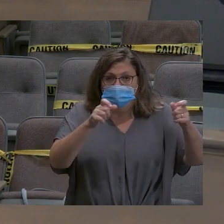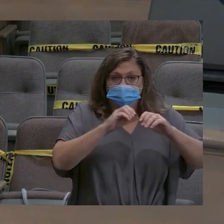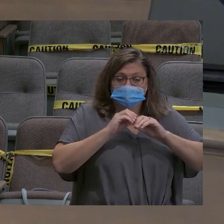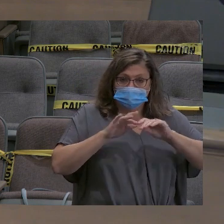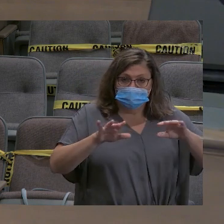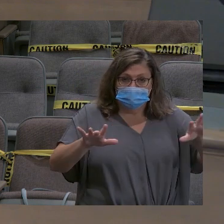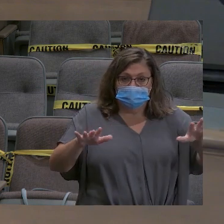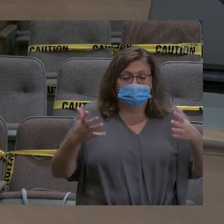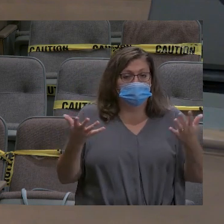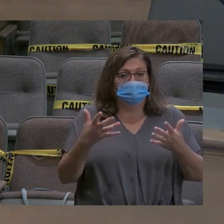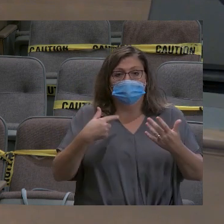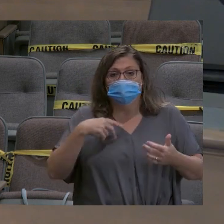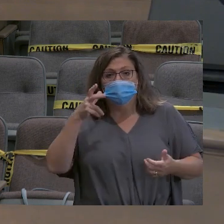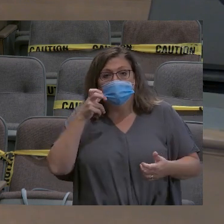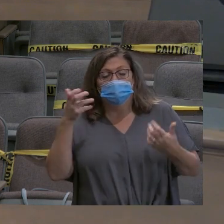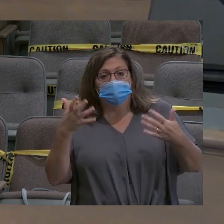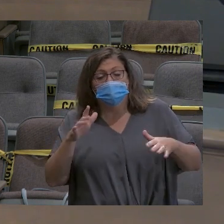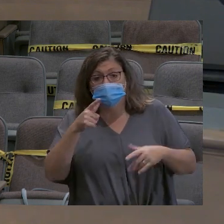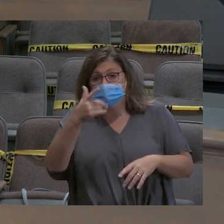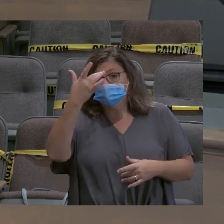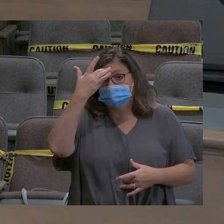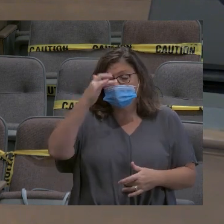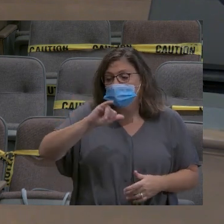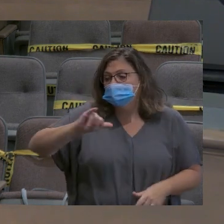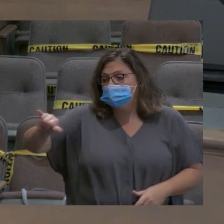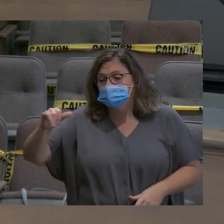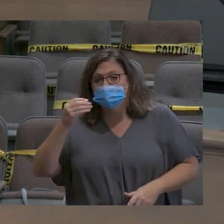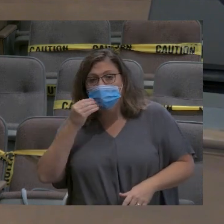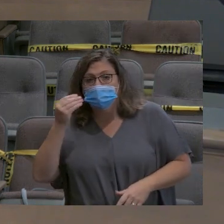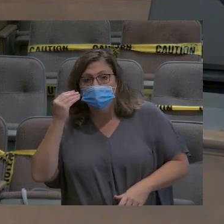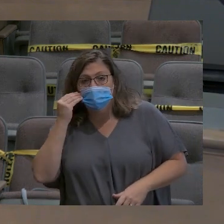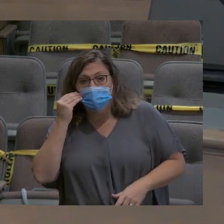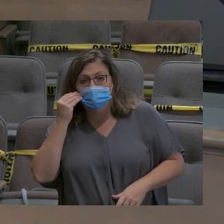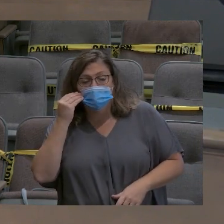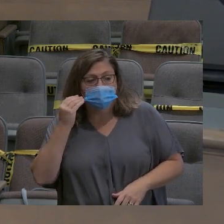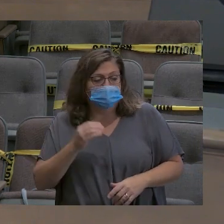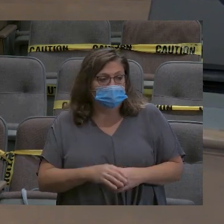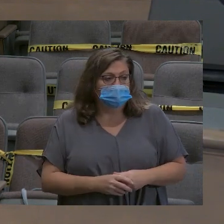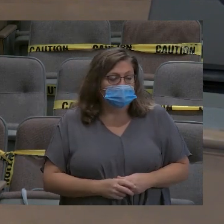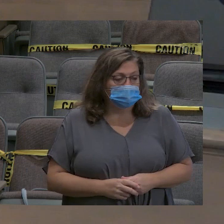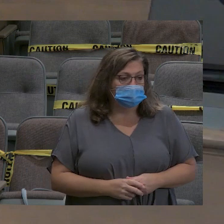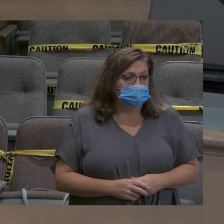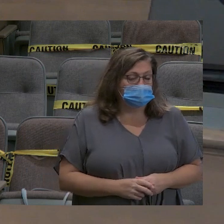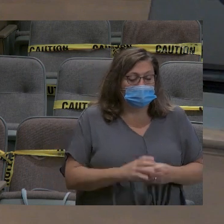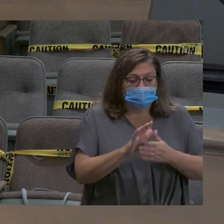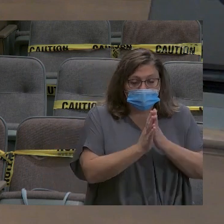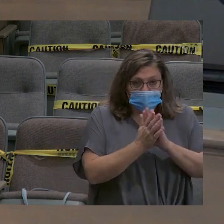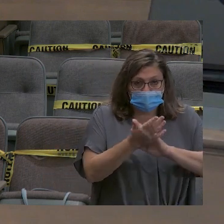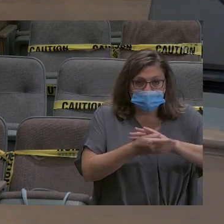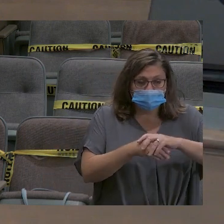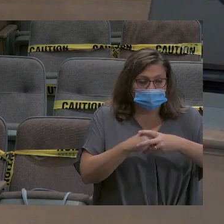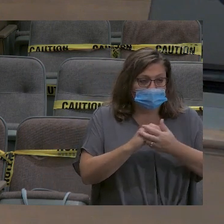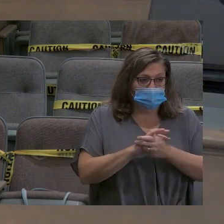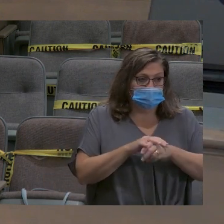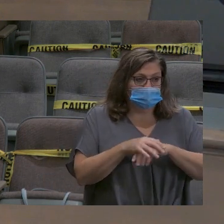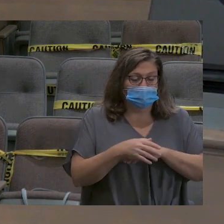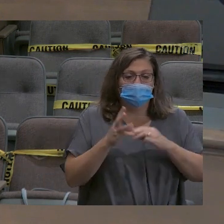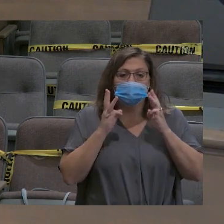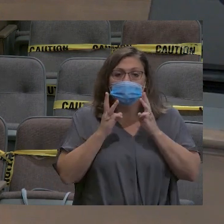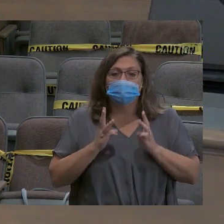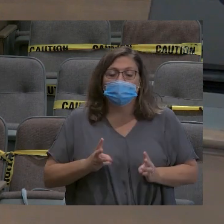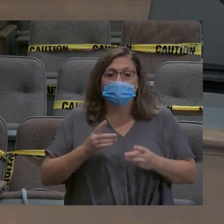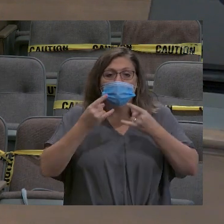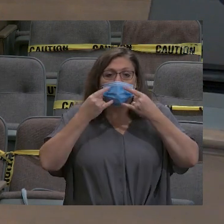many times. If you're sick, stay home except for getting tested. Wash your hands, wear a